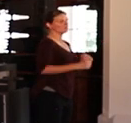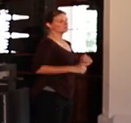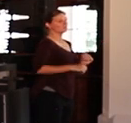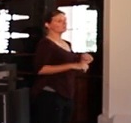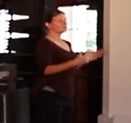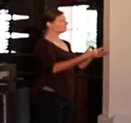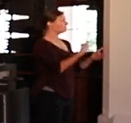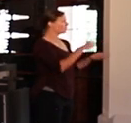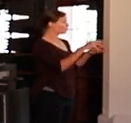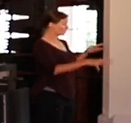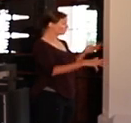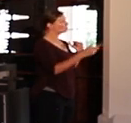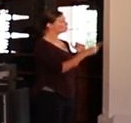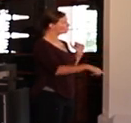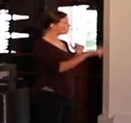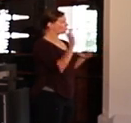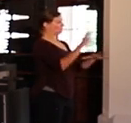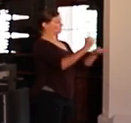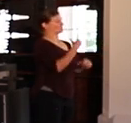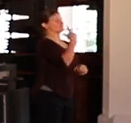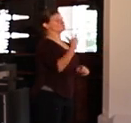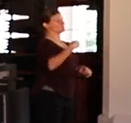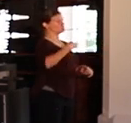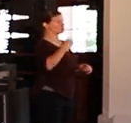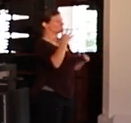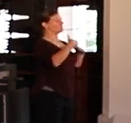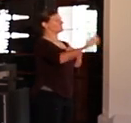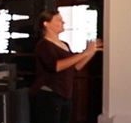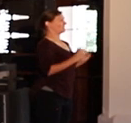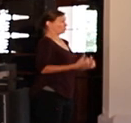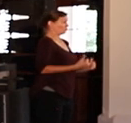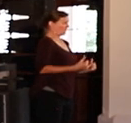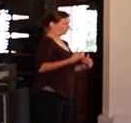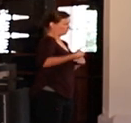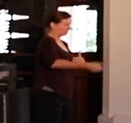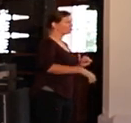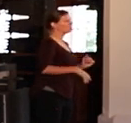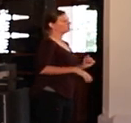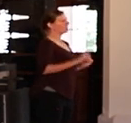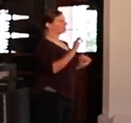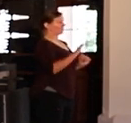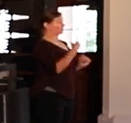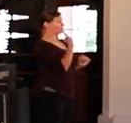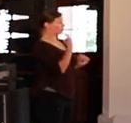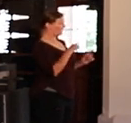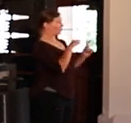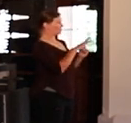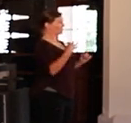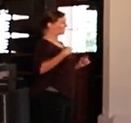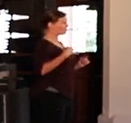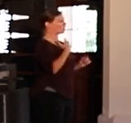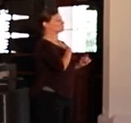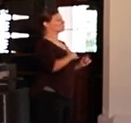New students, you will be receiving your red t-shirts in the next session today. Those are your red orientation